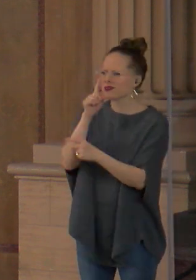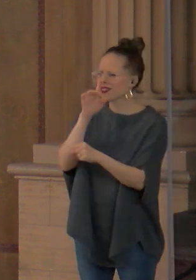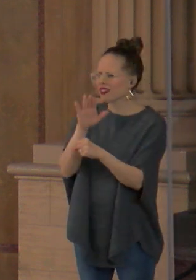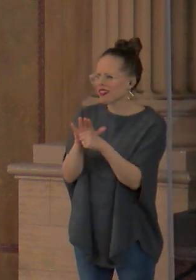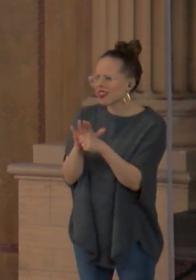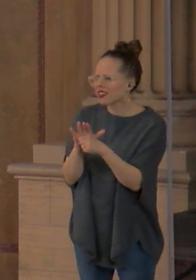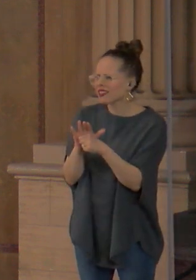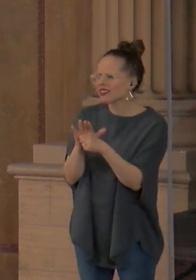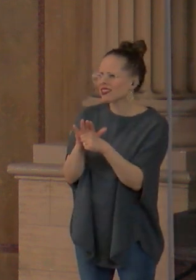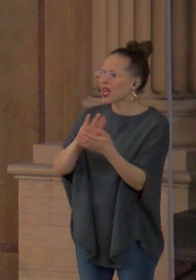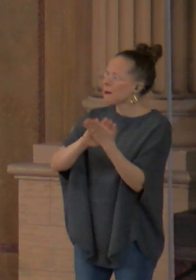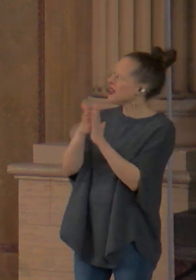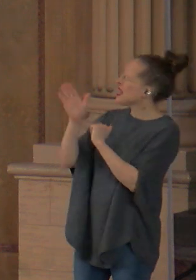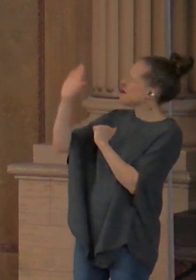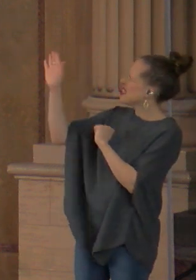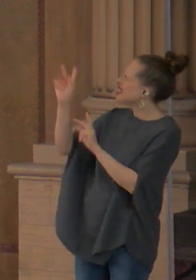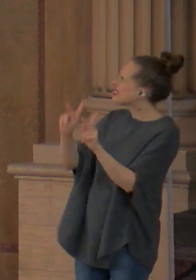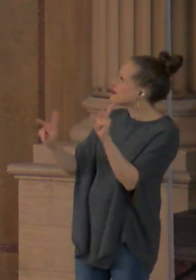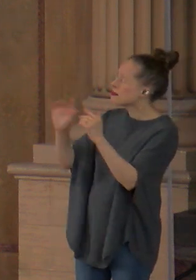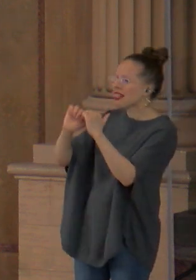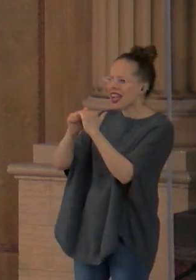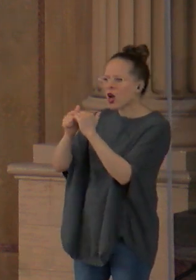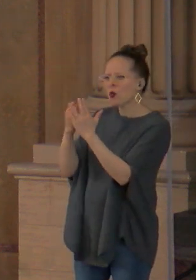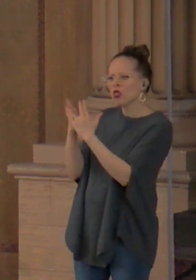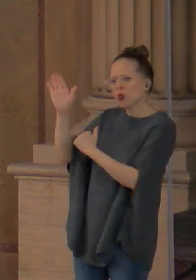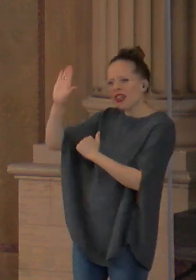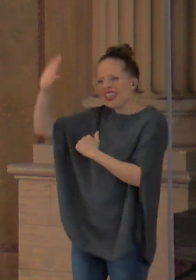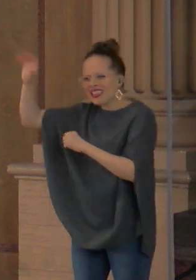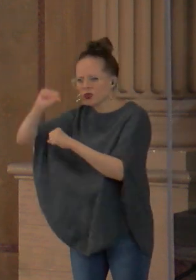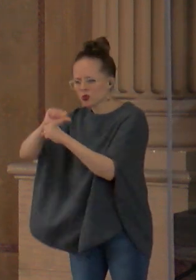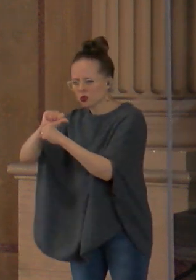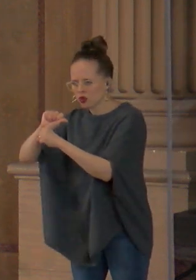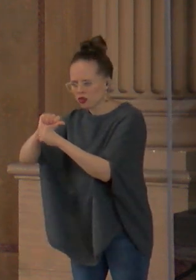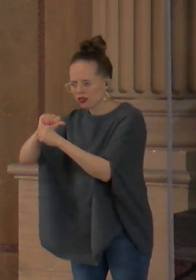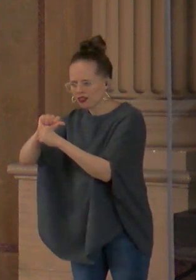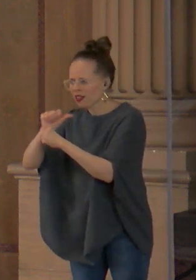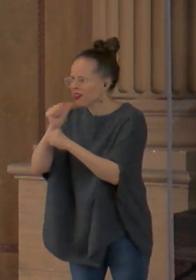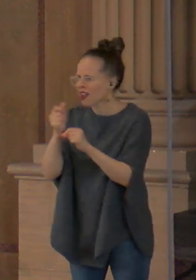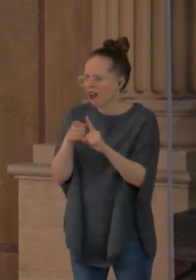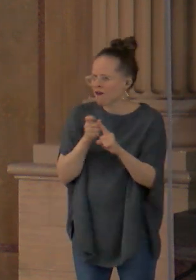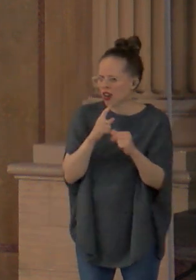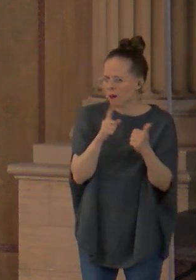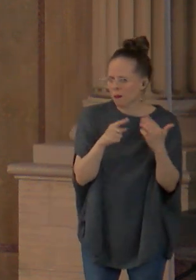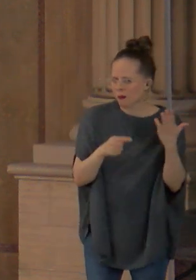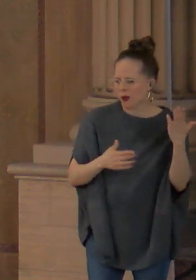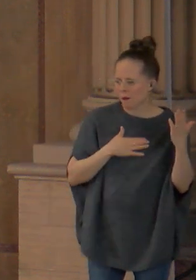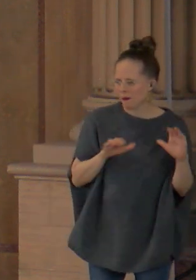faith in the perfect and finished work of Jesus, not through all these things we will do.